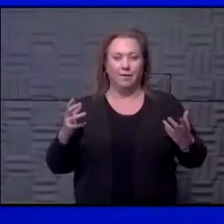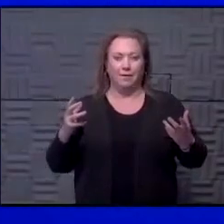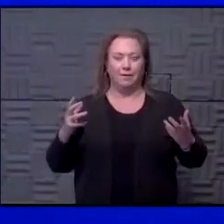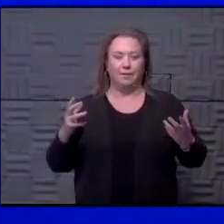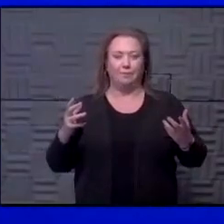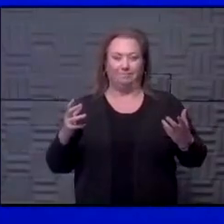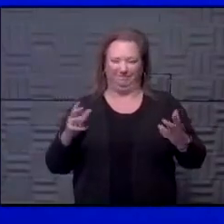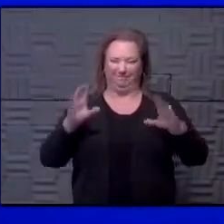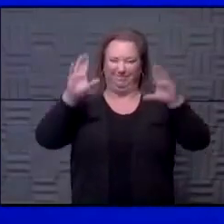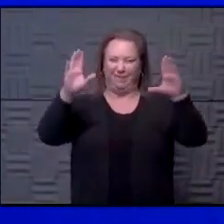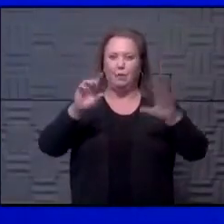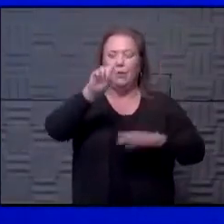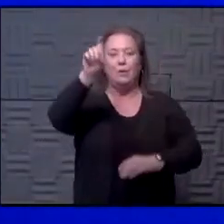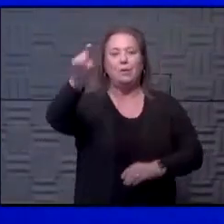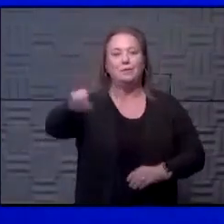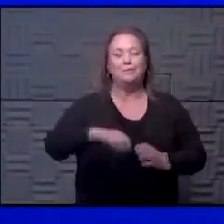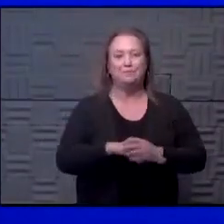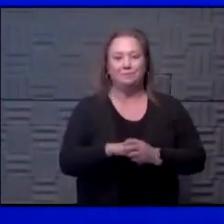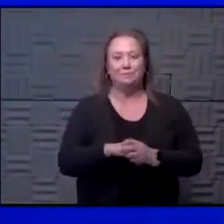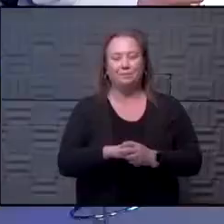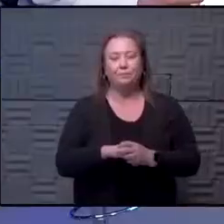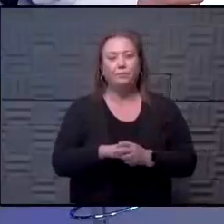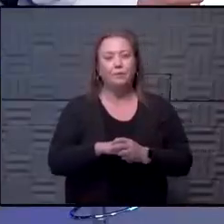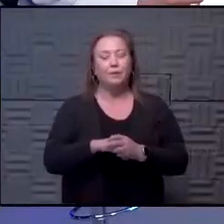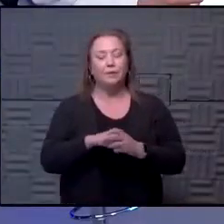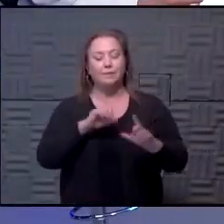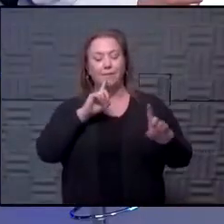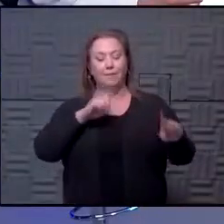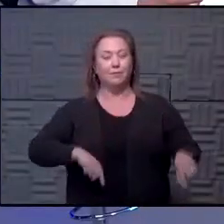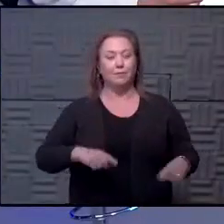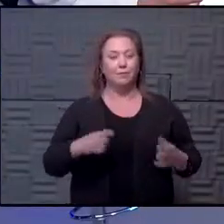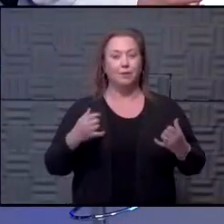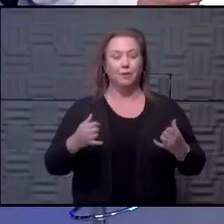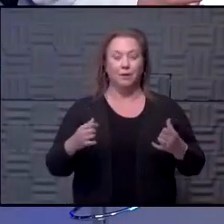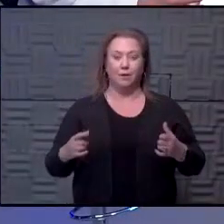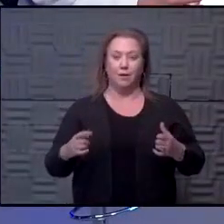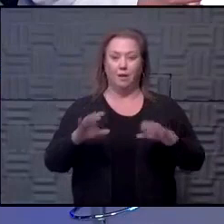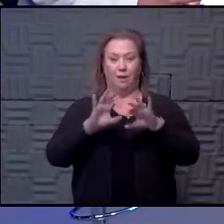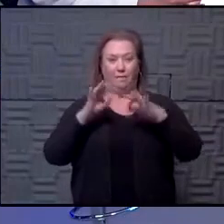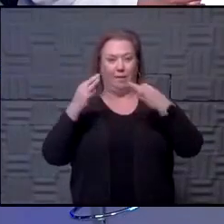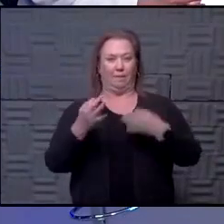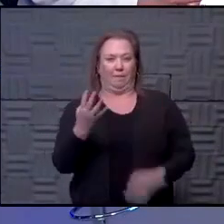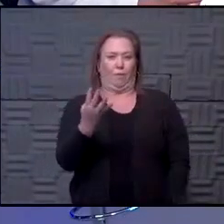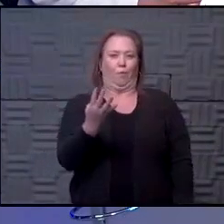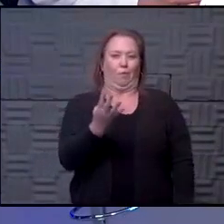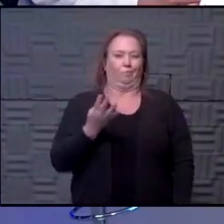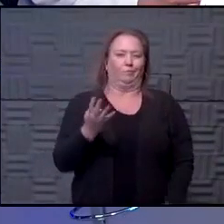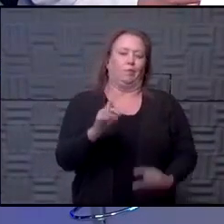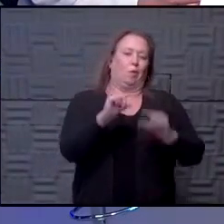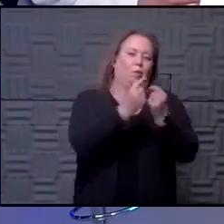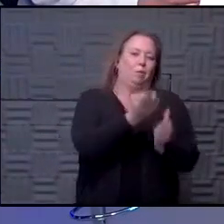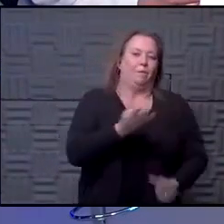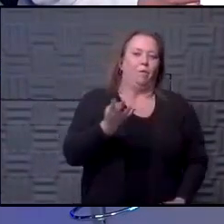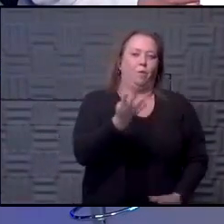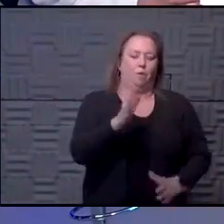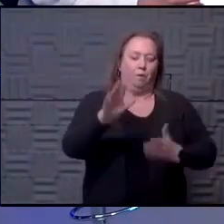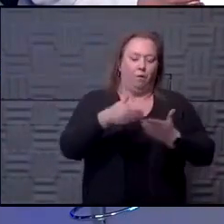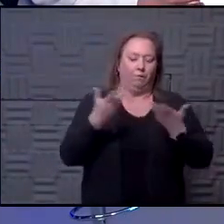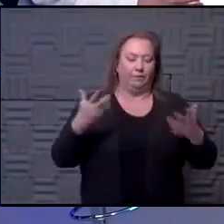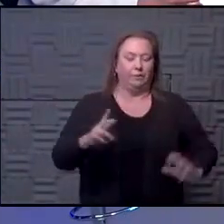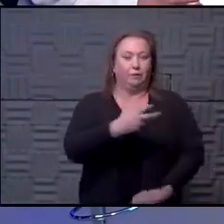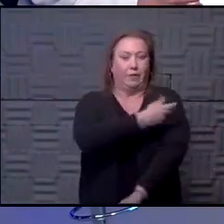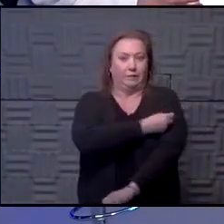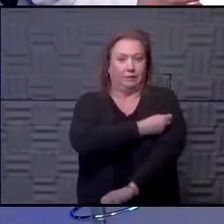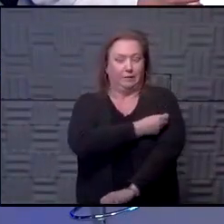great question. Let's take it on. Let's start first. You got a family of 4 or a group of 4. They've all been vaccinated.